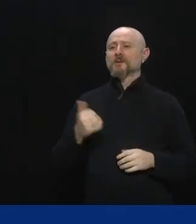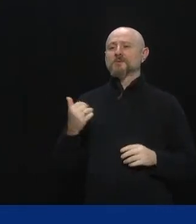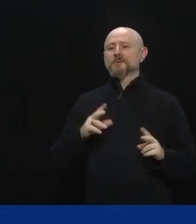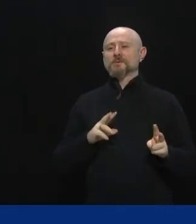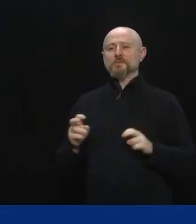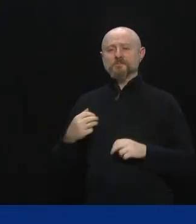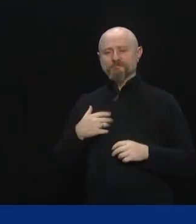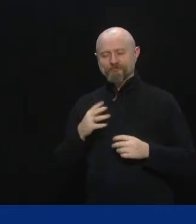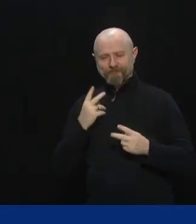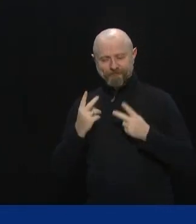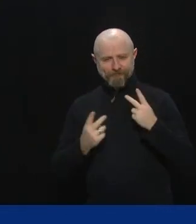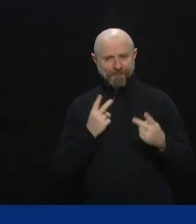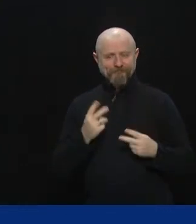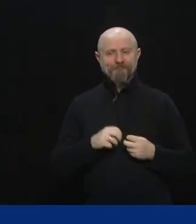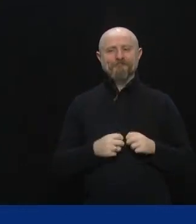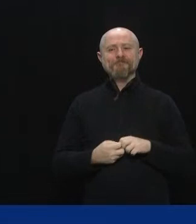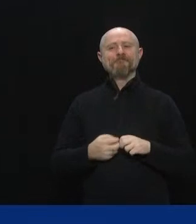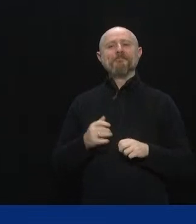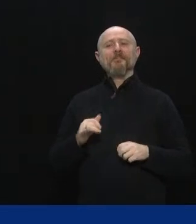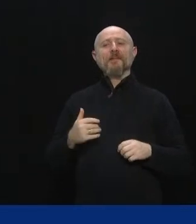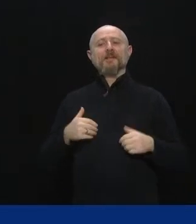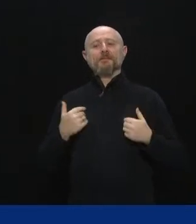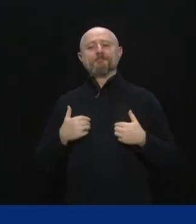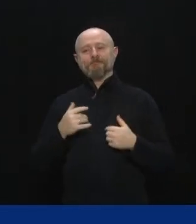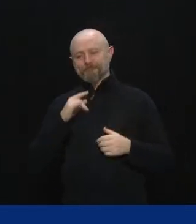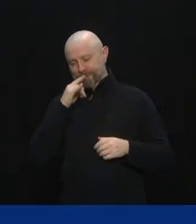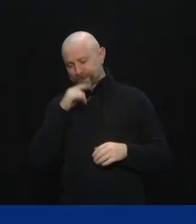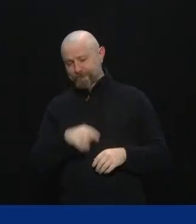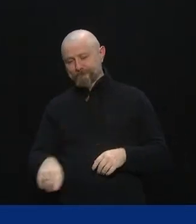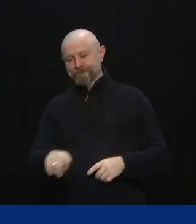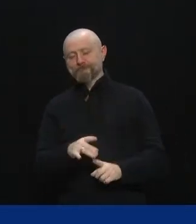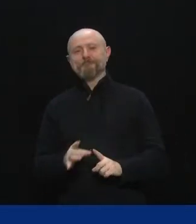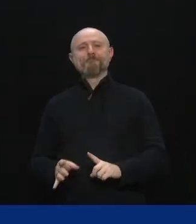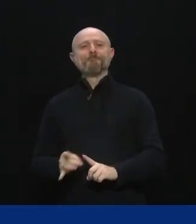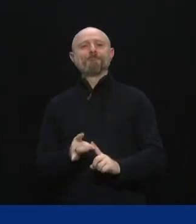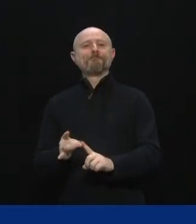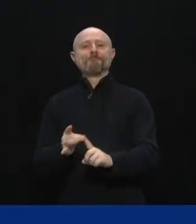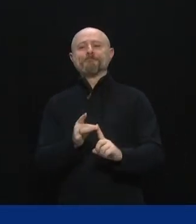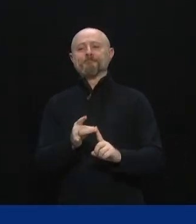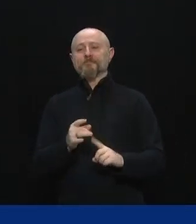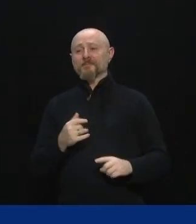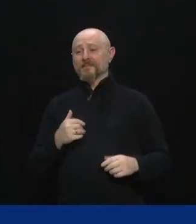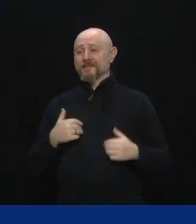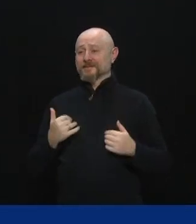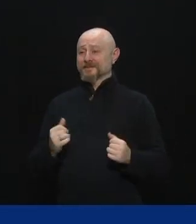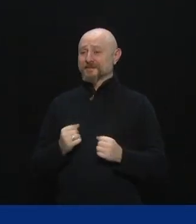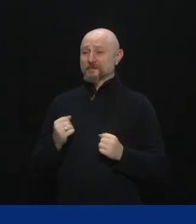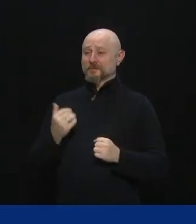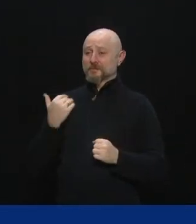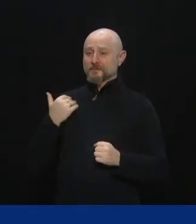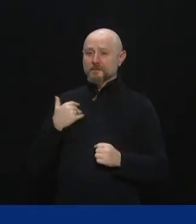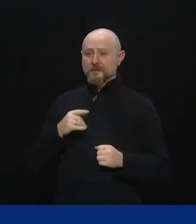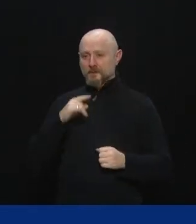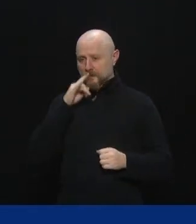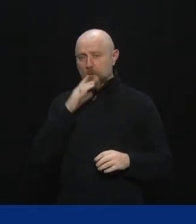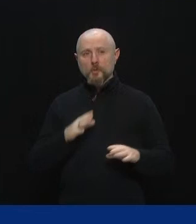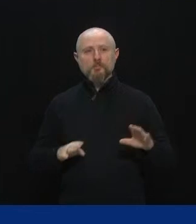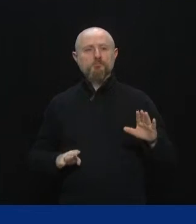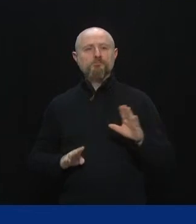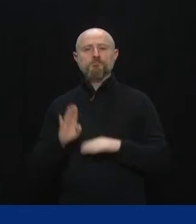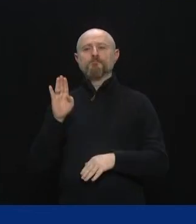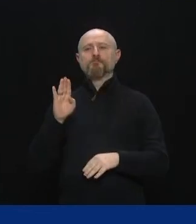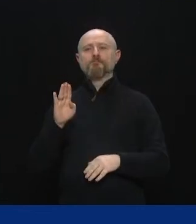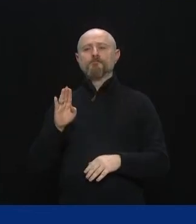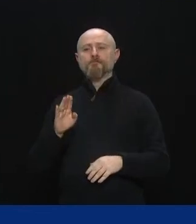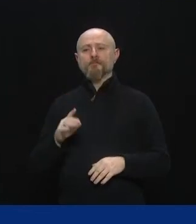which is pediatric cases. We've seen a rise during this winter surge. I spoke about this on Christmas Eve,